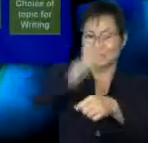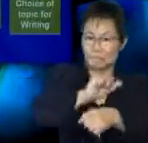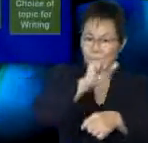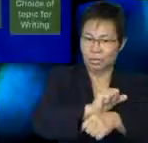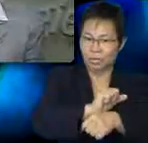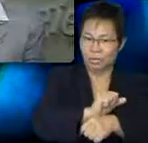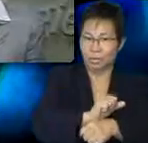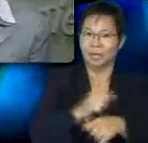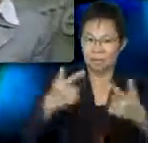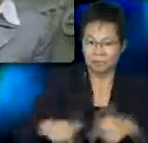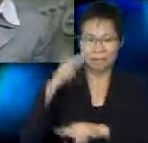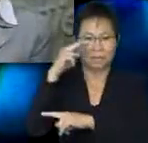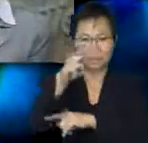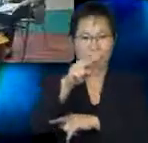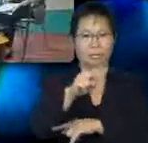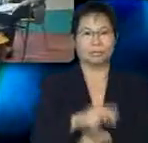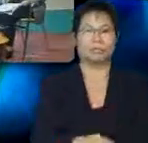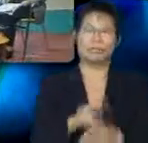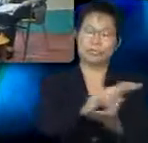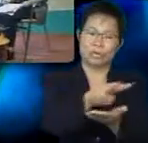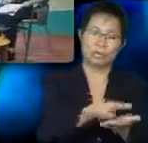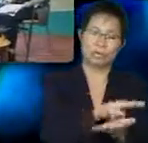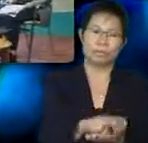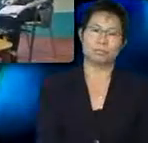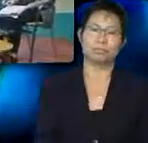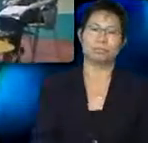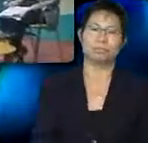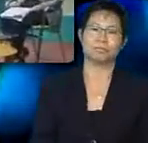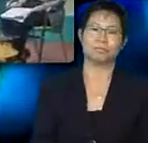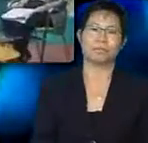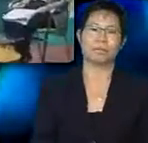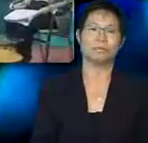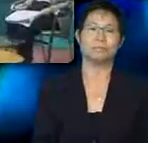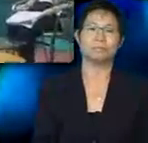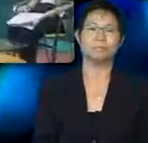task. Now, let's take a look at the video. Cut for you here.